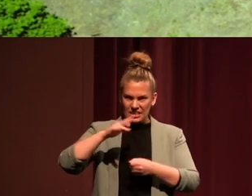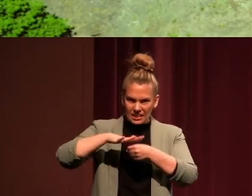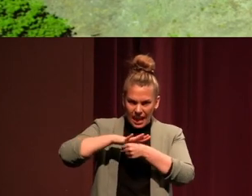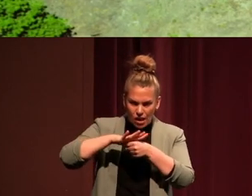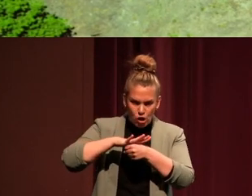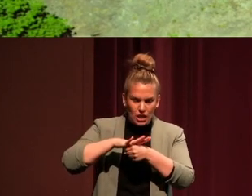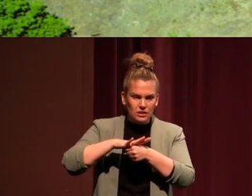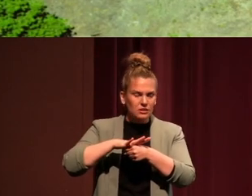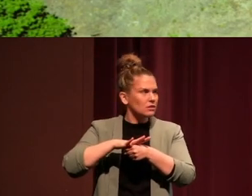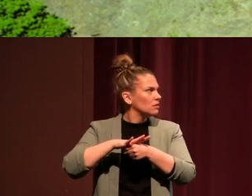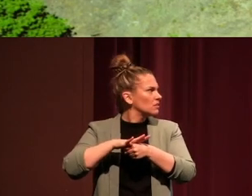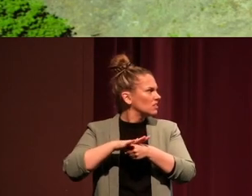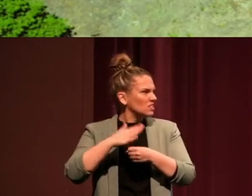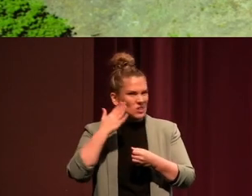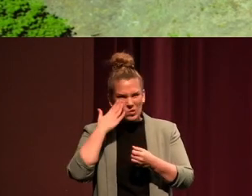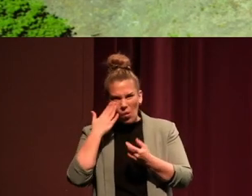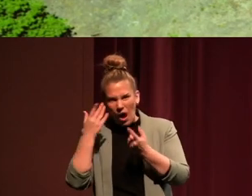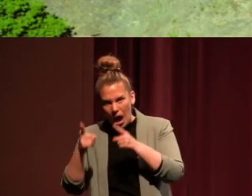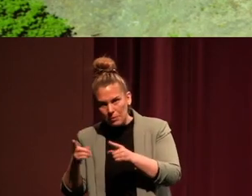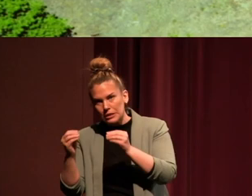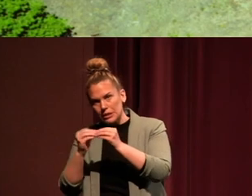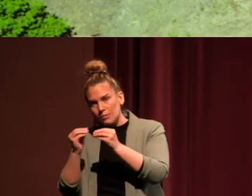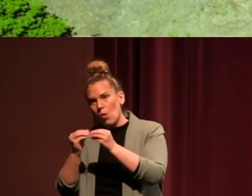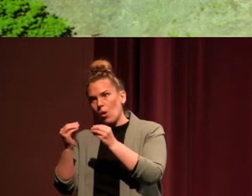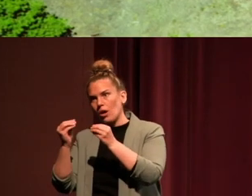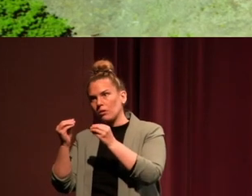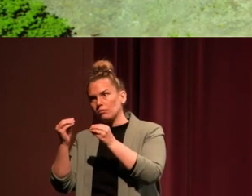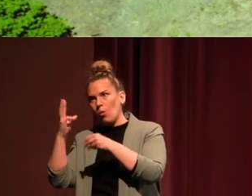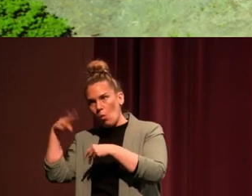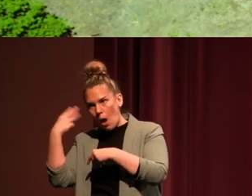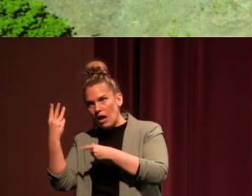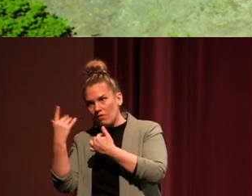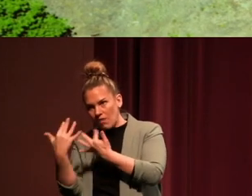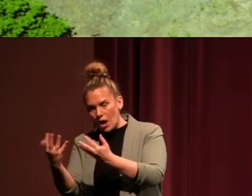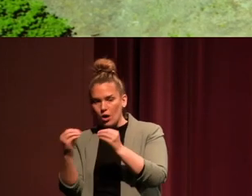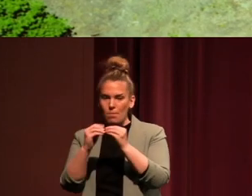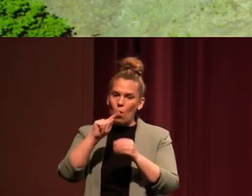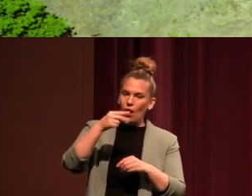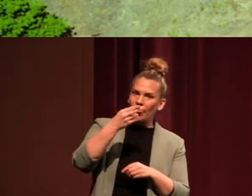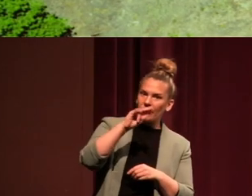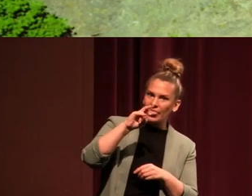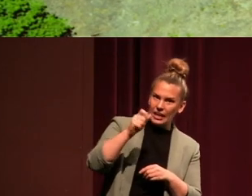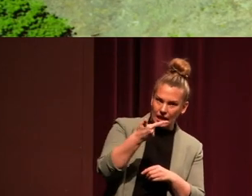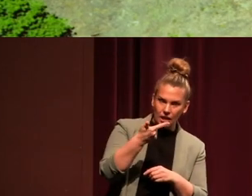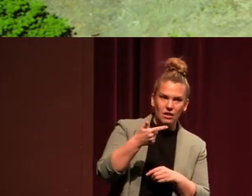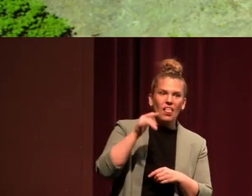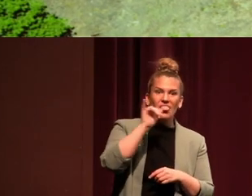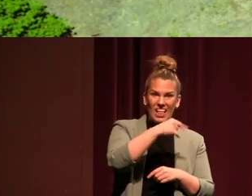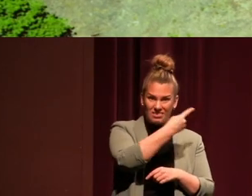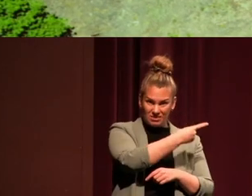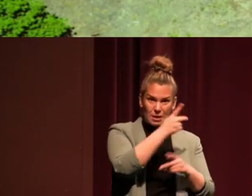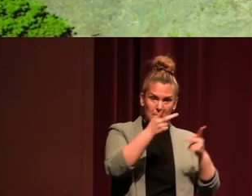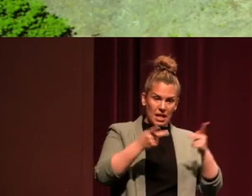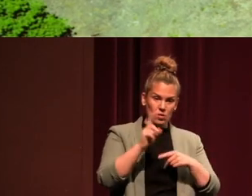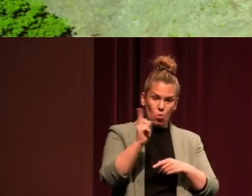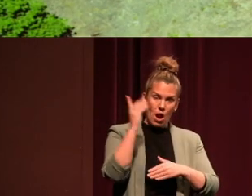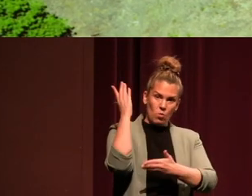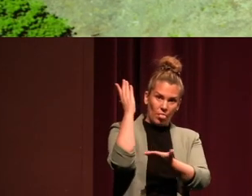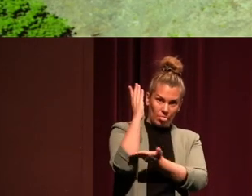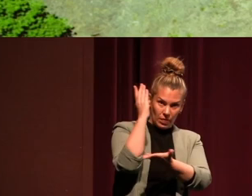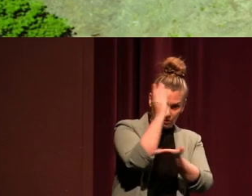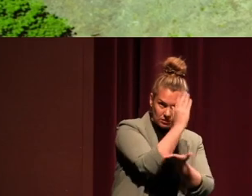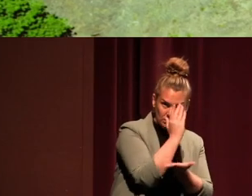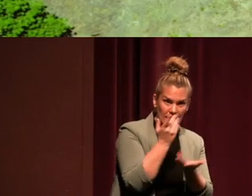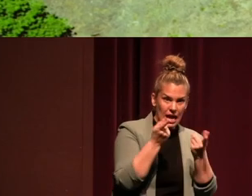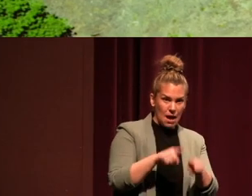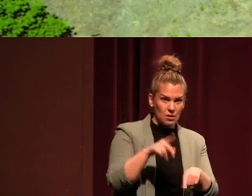Forest as there's more wildfire and there's more thinning. This is a stand that was thinned in